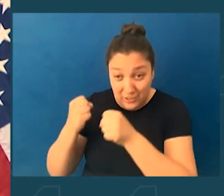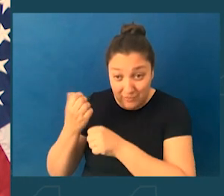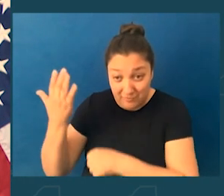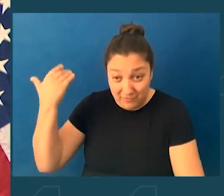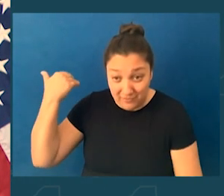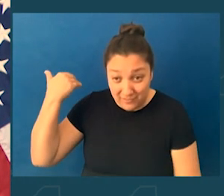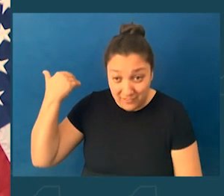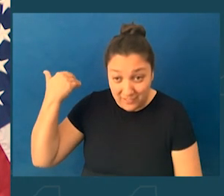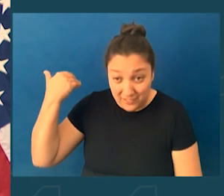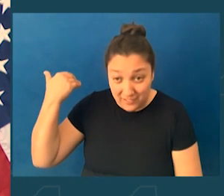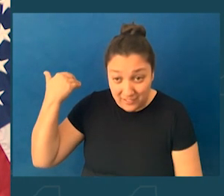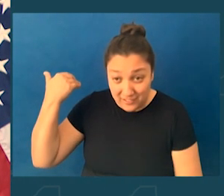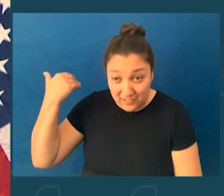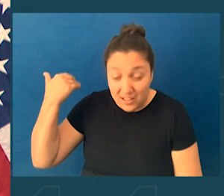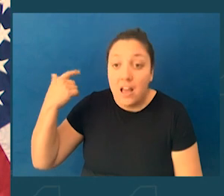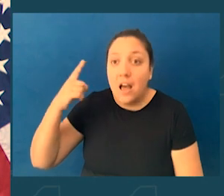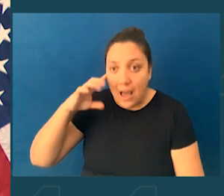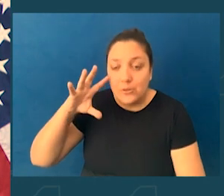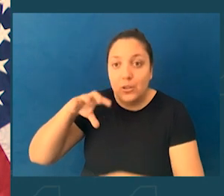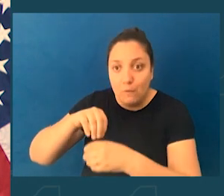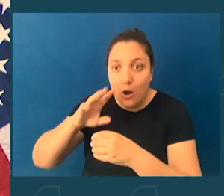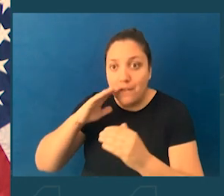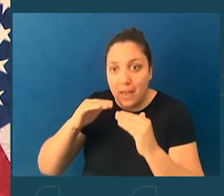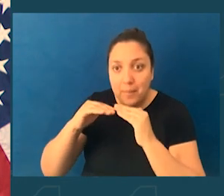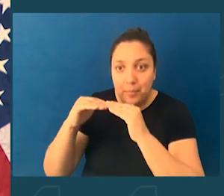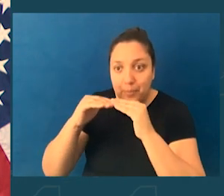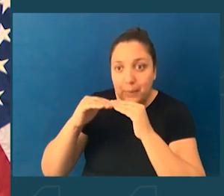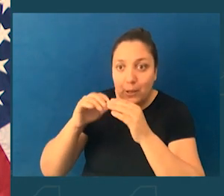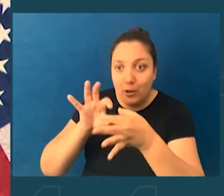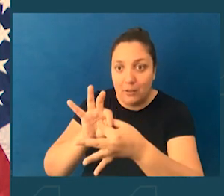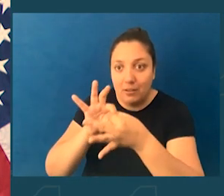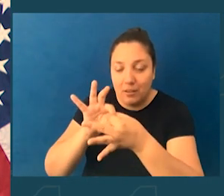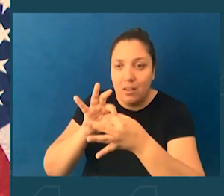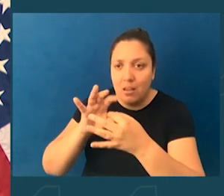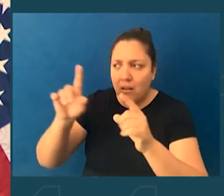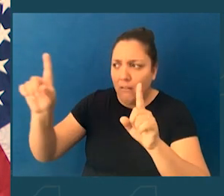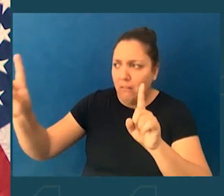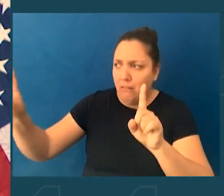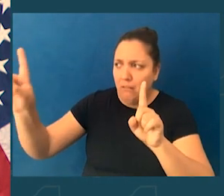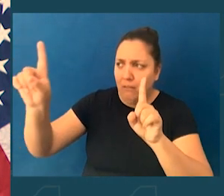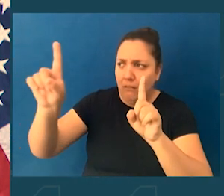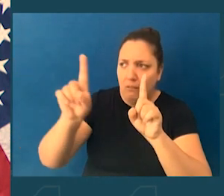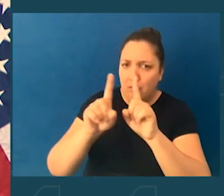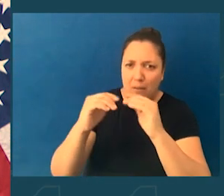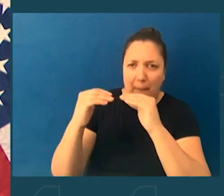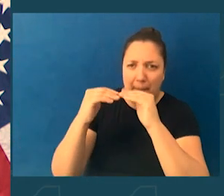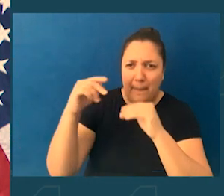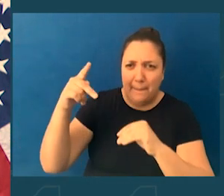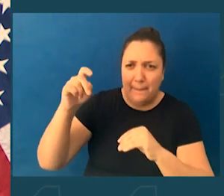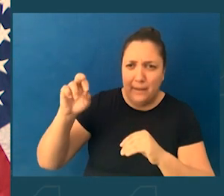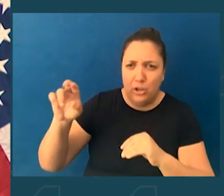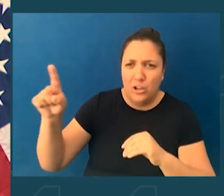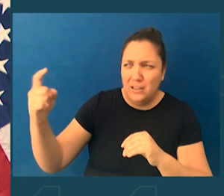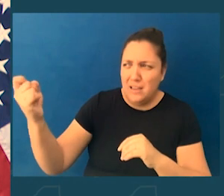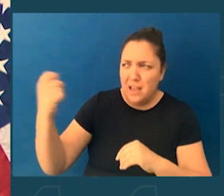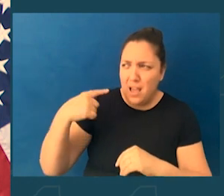connecting with Mental Health Peer Connection. They matched me with a peer, and I remember him asking me what I wanted to work on.